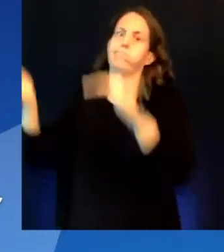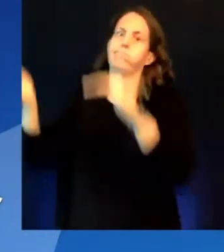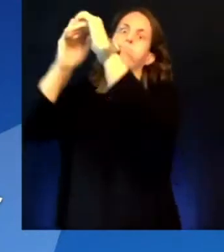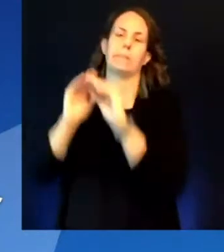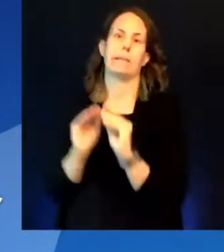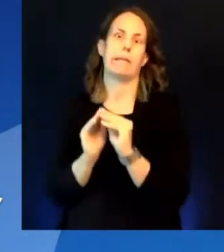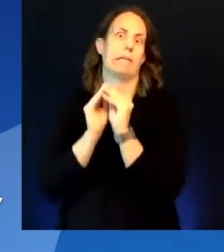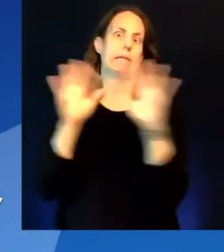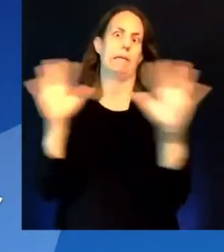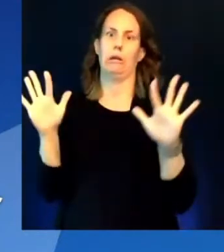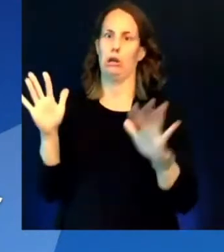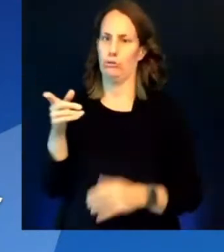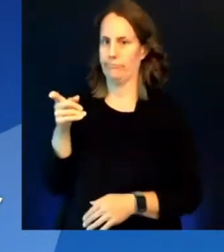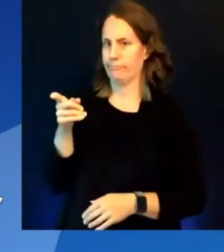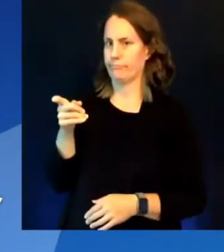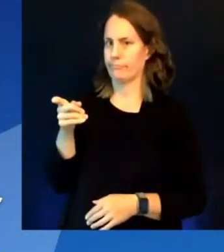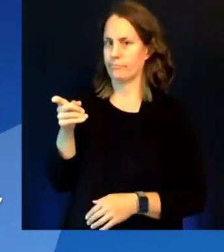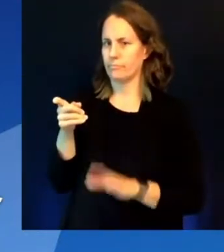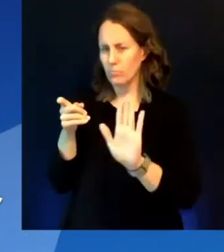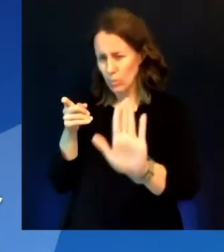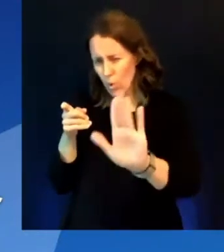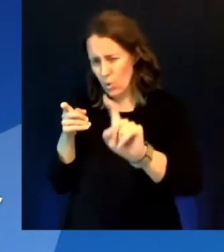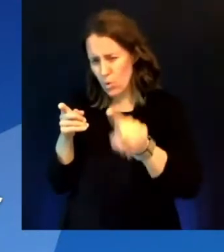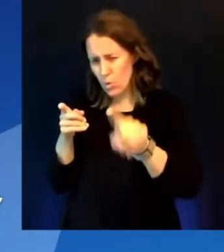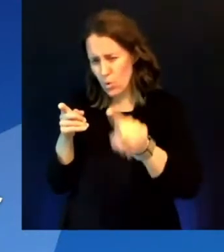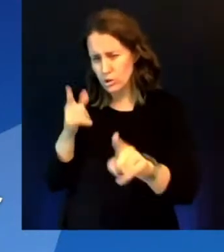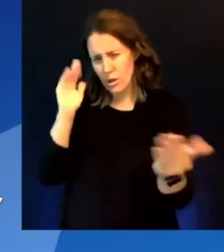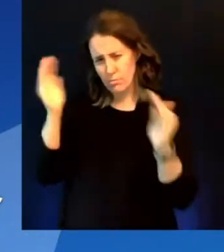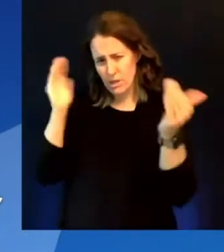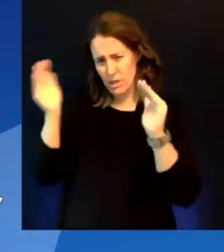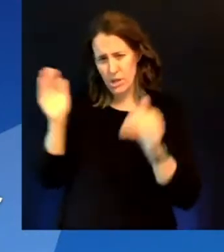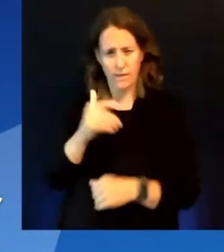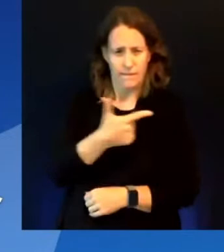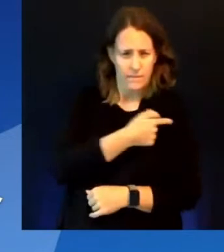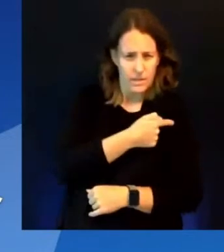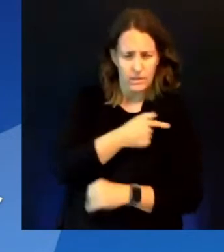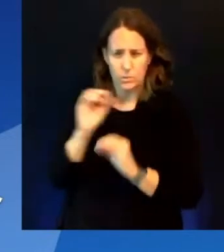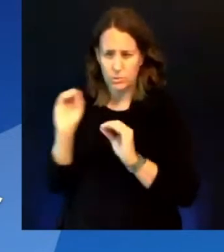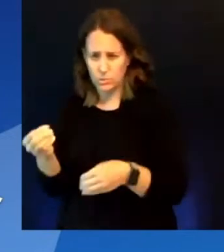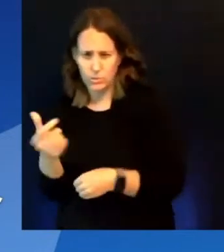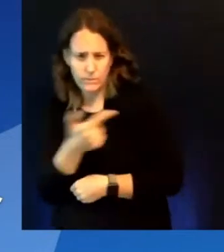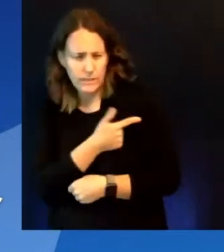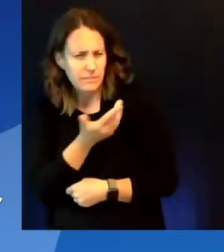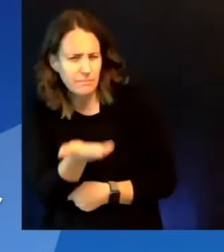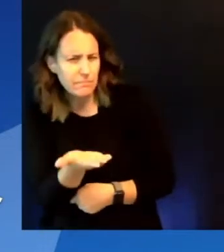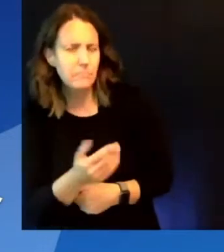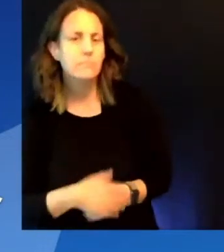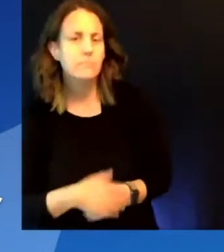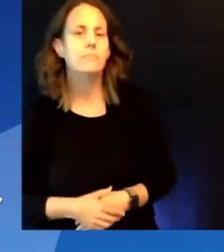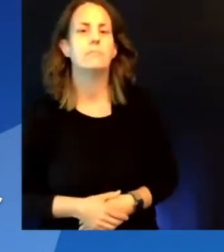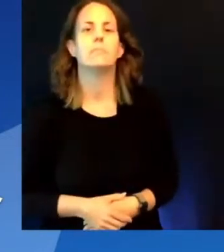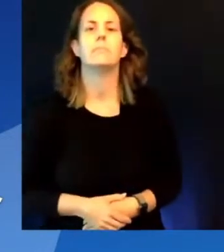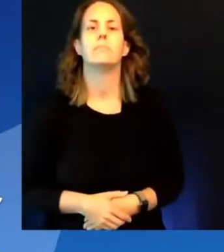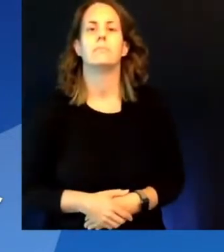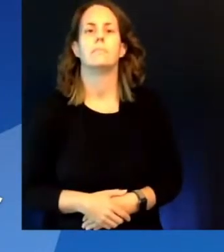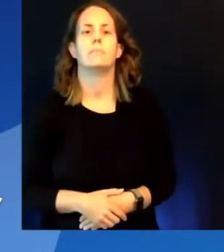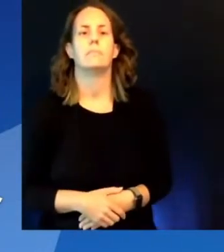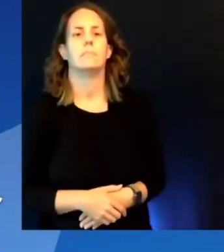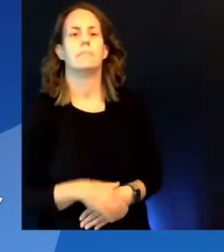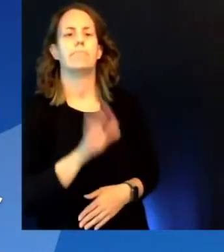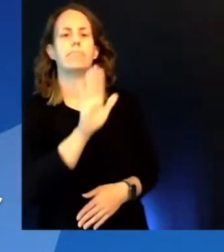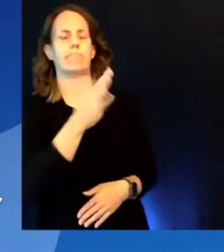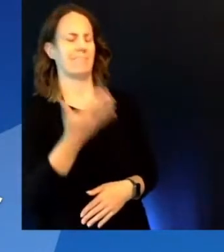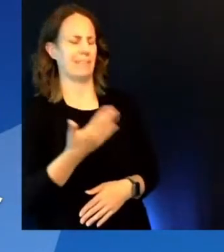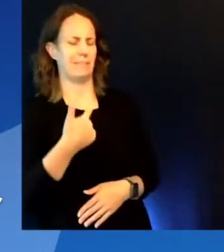difference that you're seeing? Yeah, I guess maybe I'm confused by the chart, but when I look at